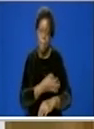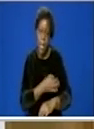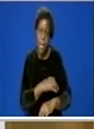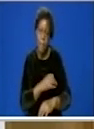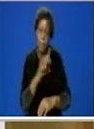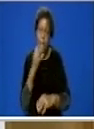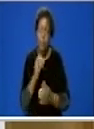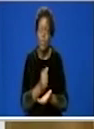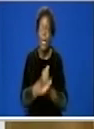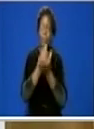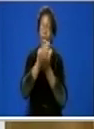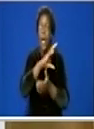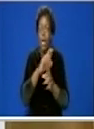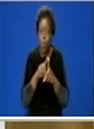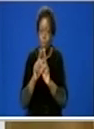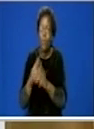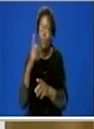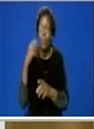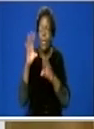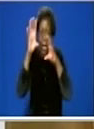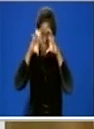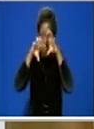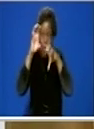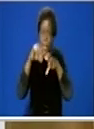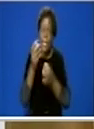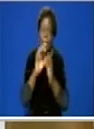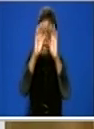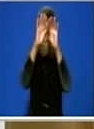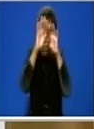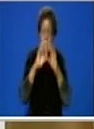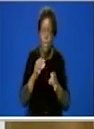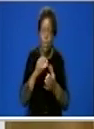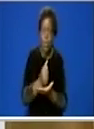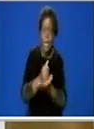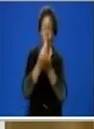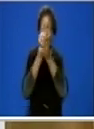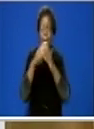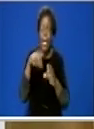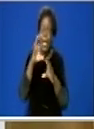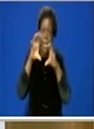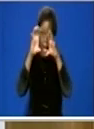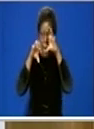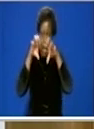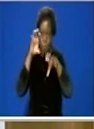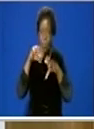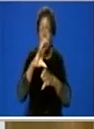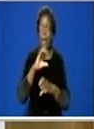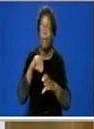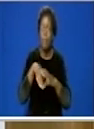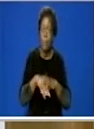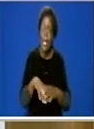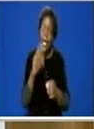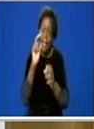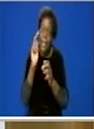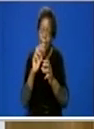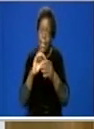of support, and also for the animals, the importance of support in animals. And finally, the second objective, you